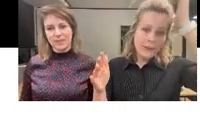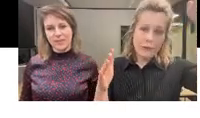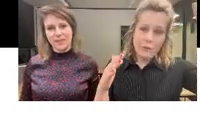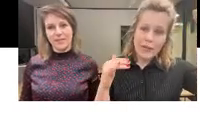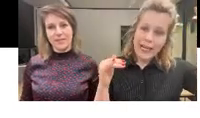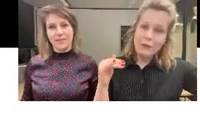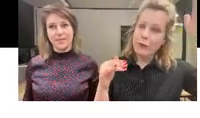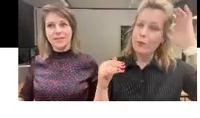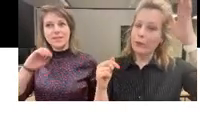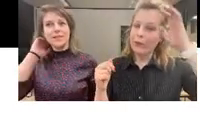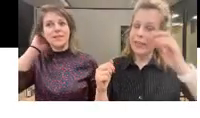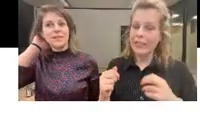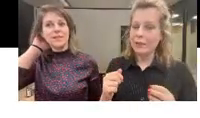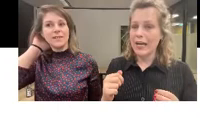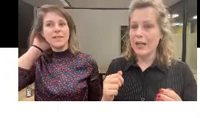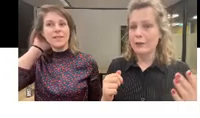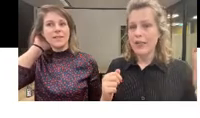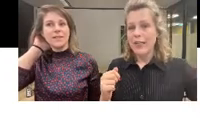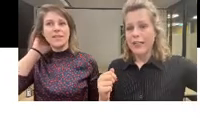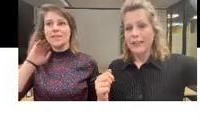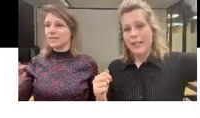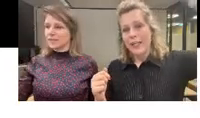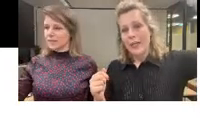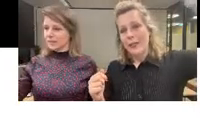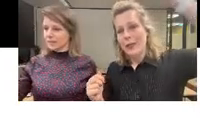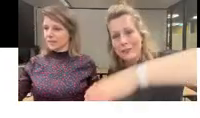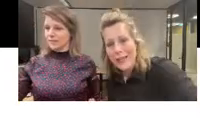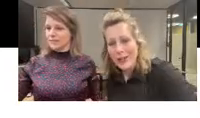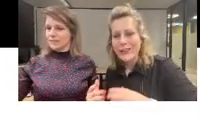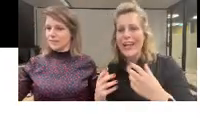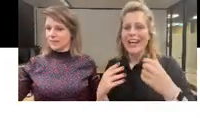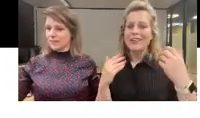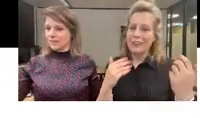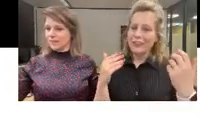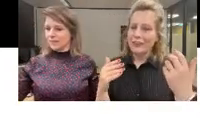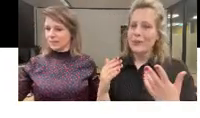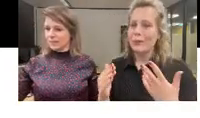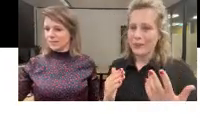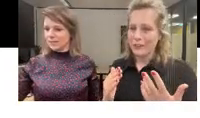that from 84.85, it crashed down like